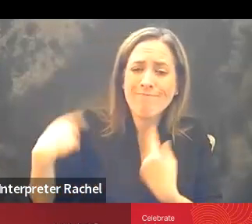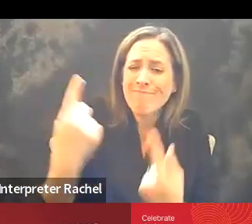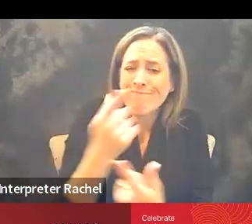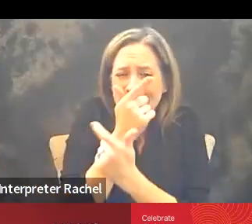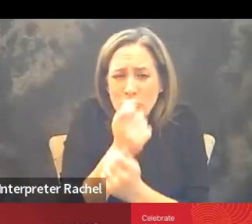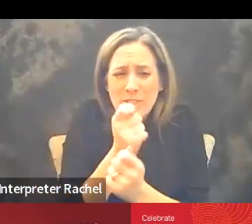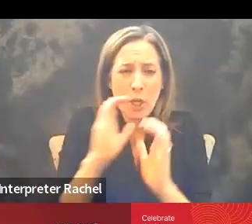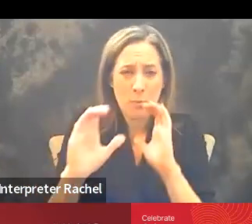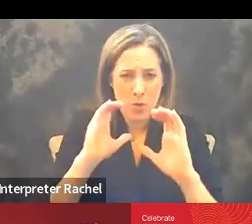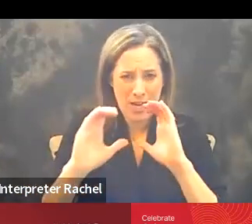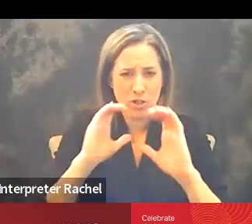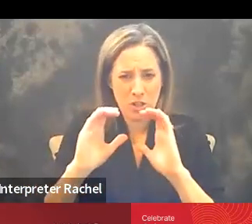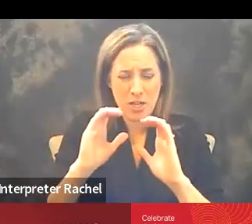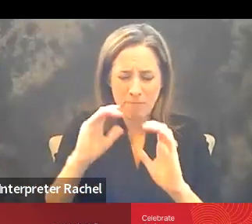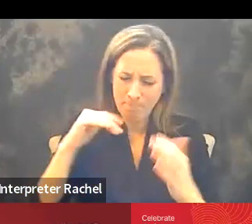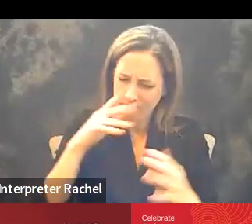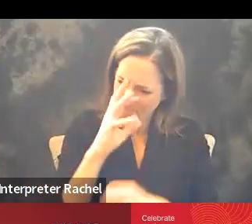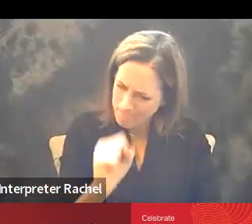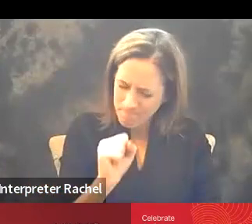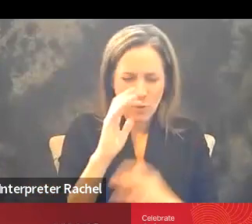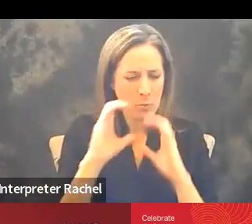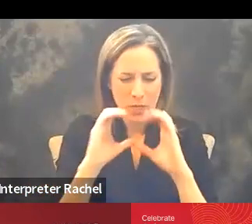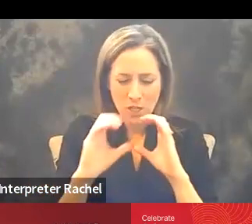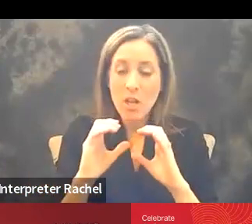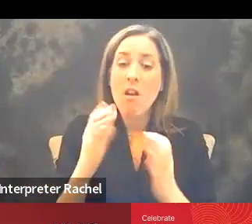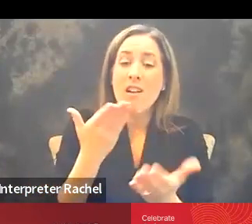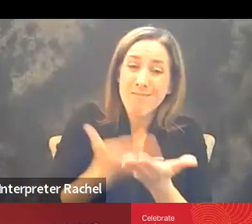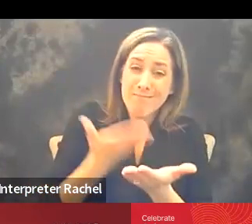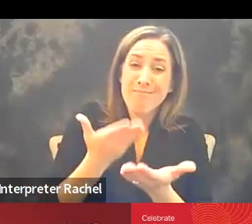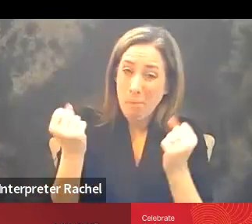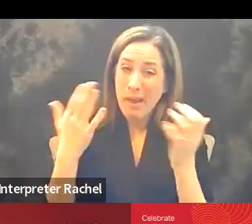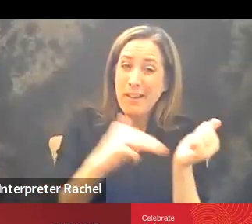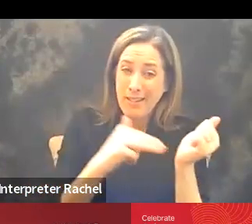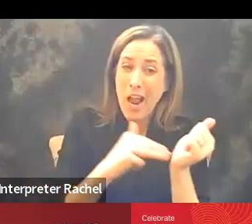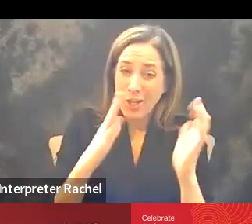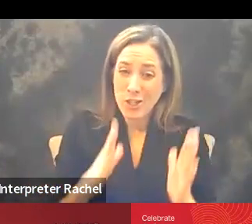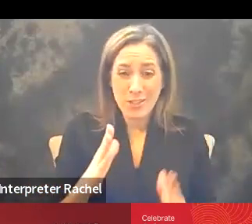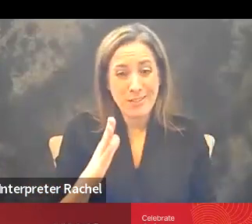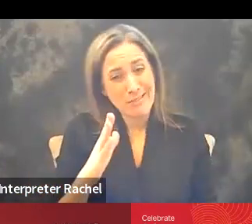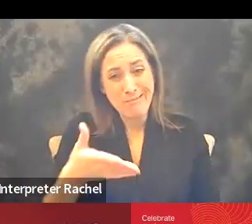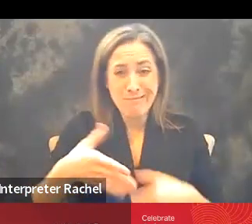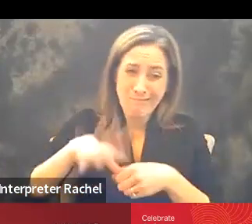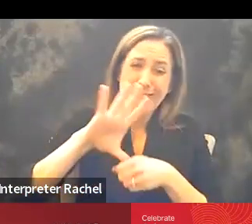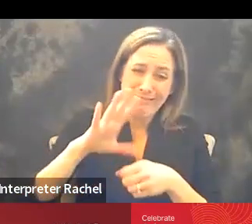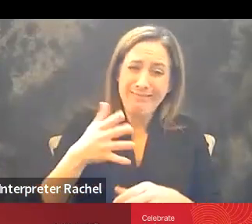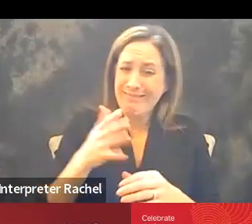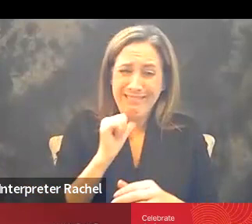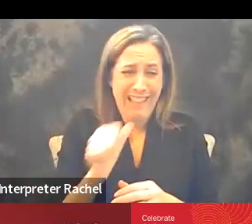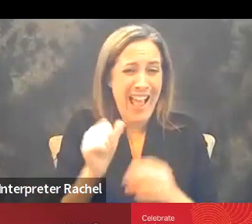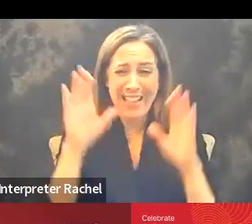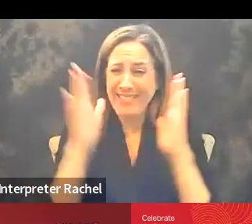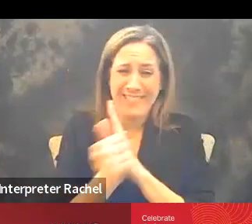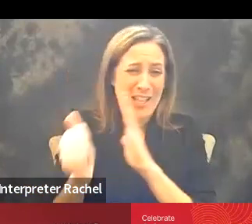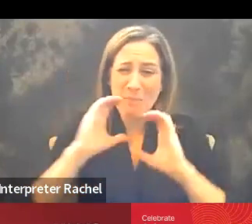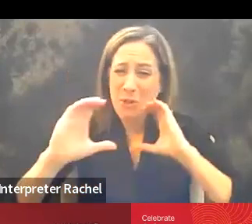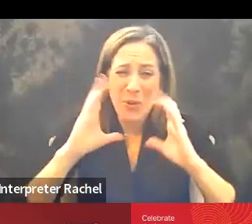communication, and the fact that, frankly, a lot of doctors aren't necessarily so great at it, because relatively speaking, relative